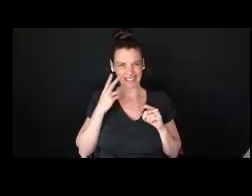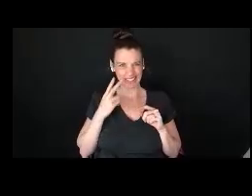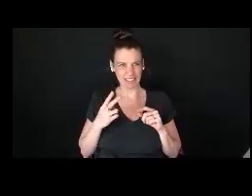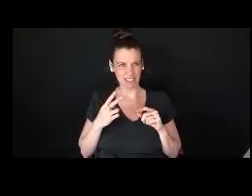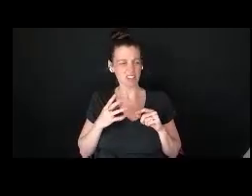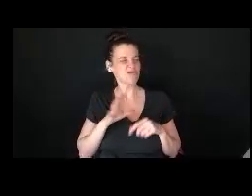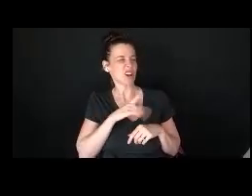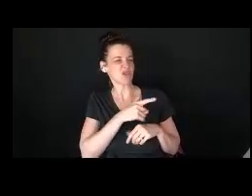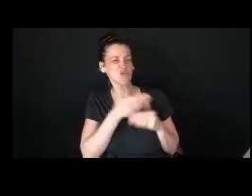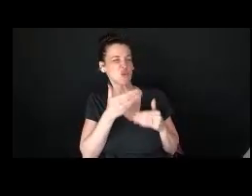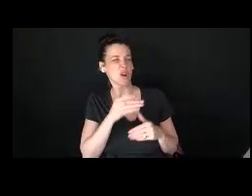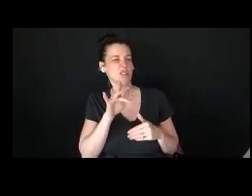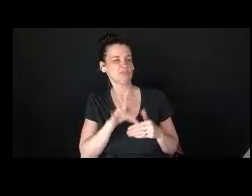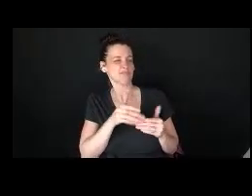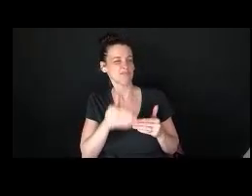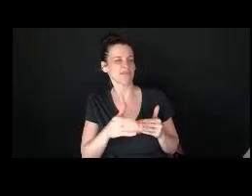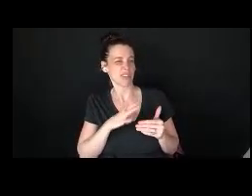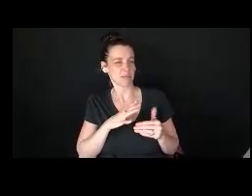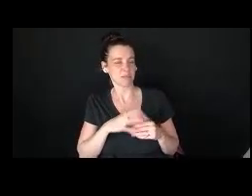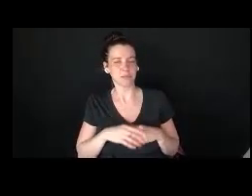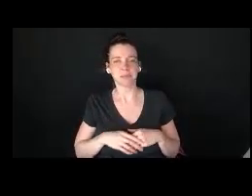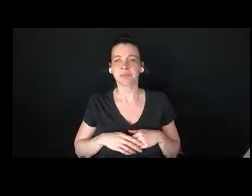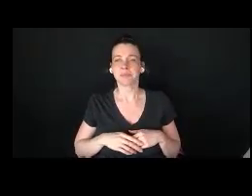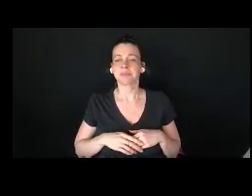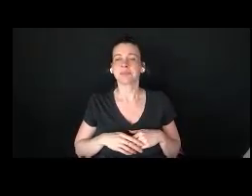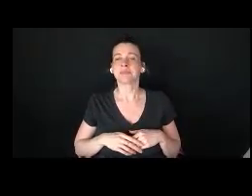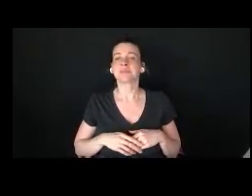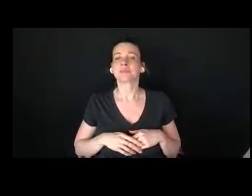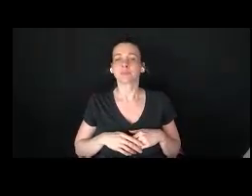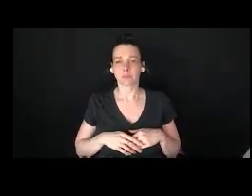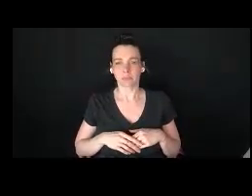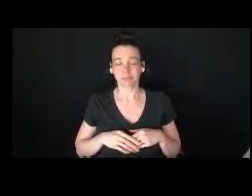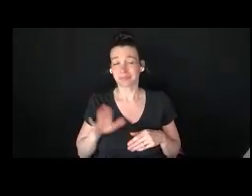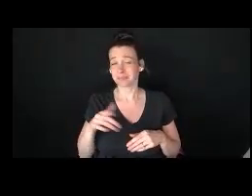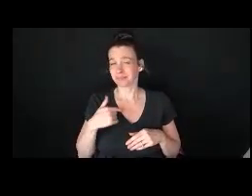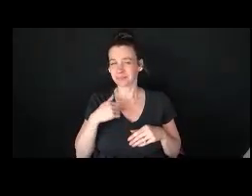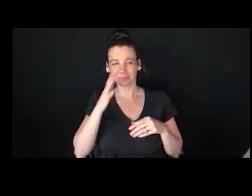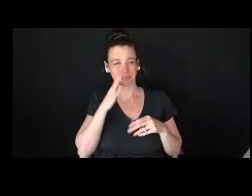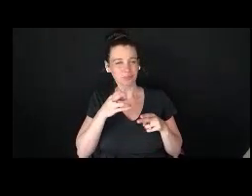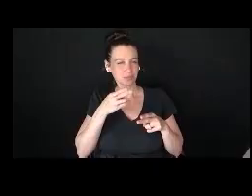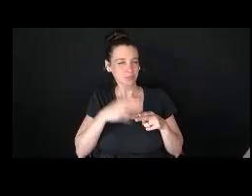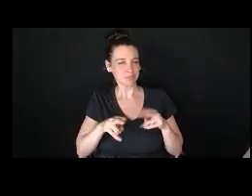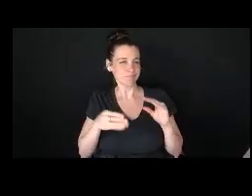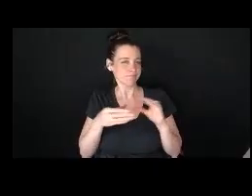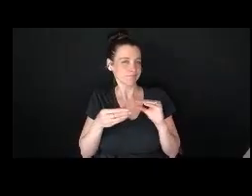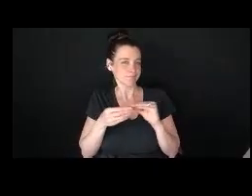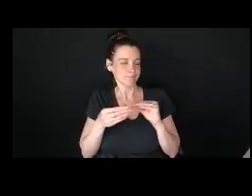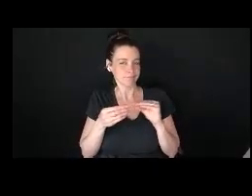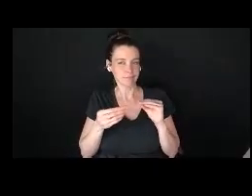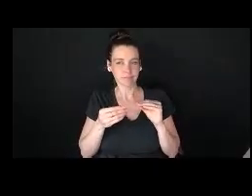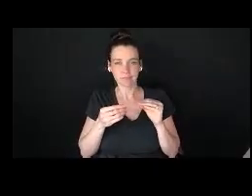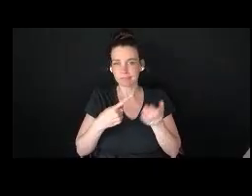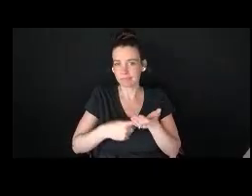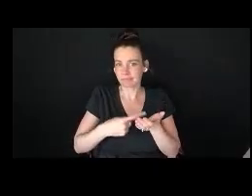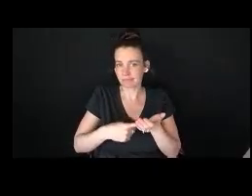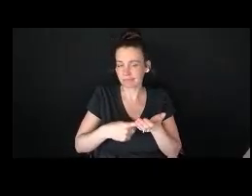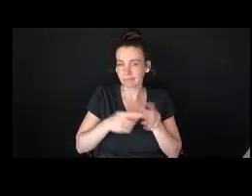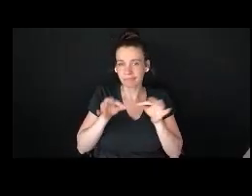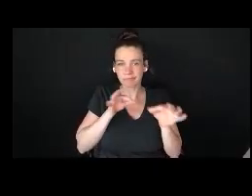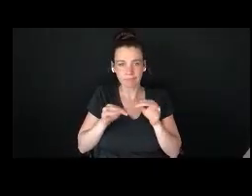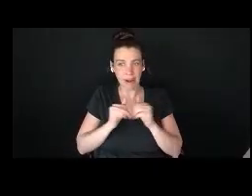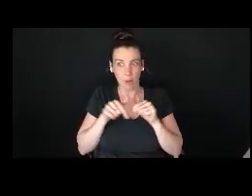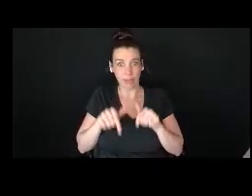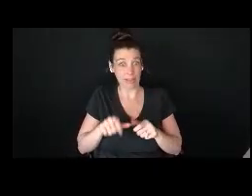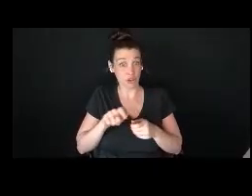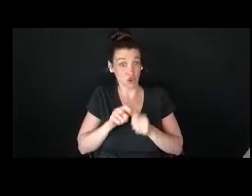ahead and please advance it for me. Thanks, yeah. Mark. So I just want to speak briefly to kind of go over how these changes in